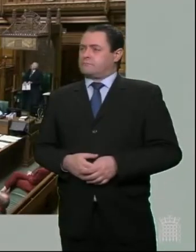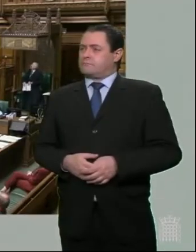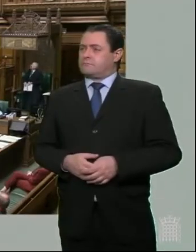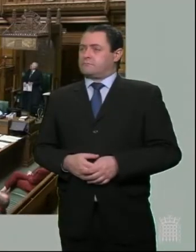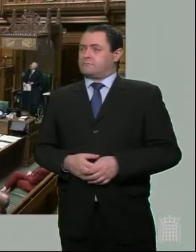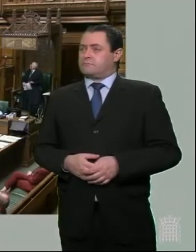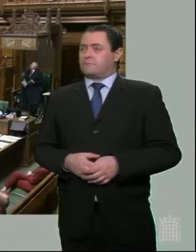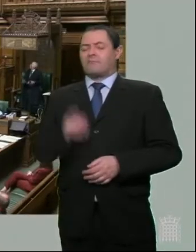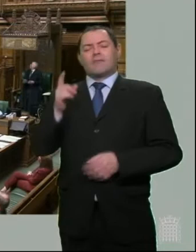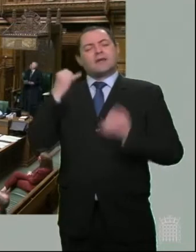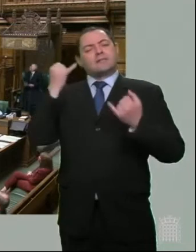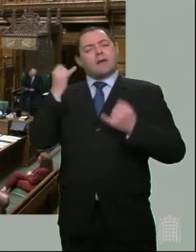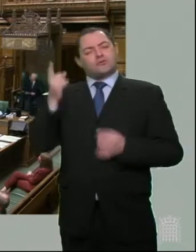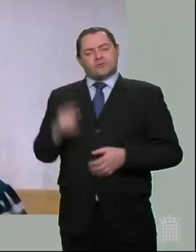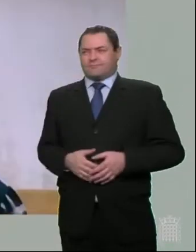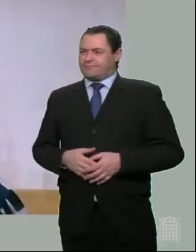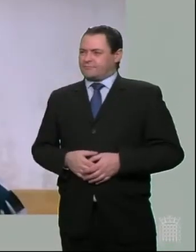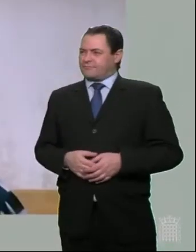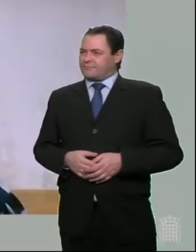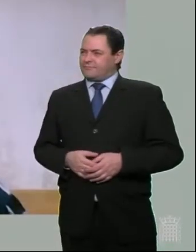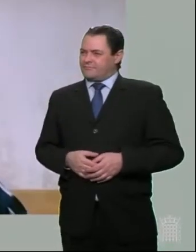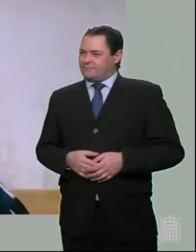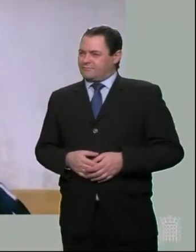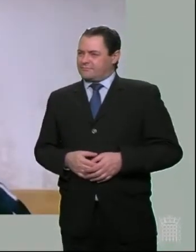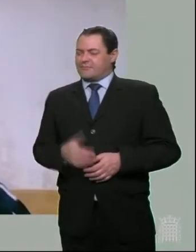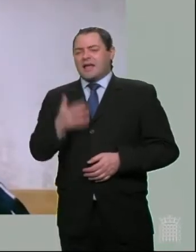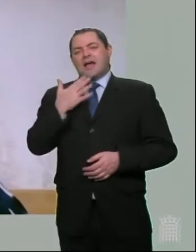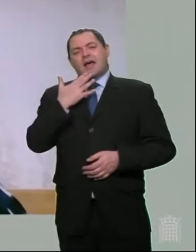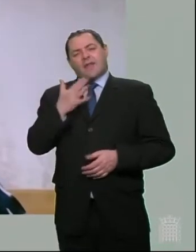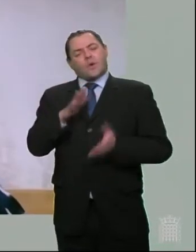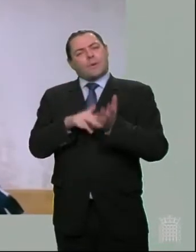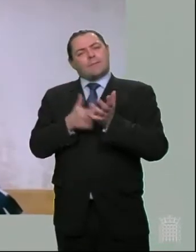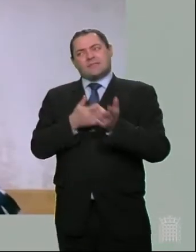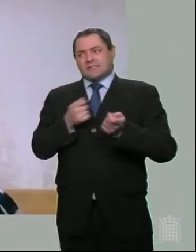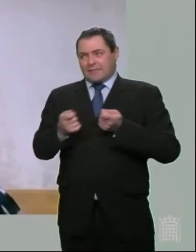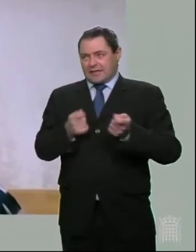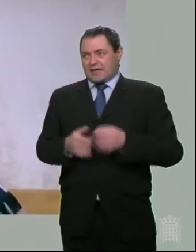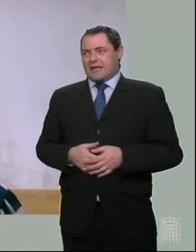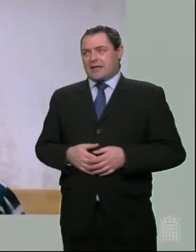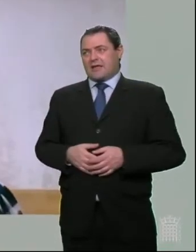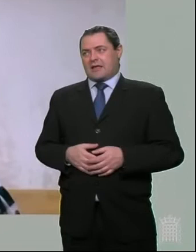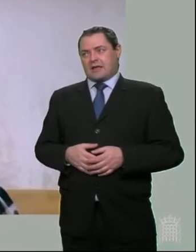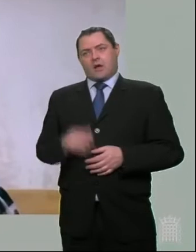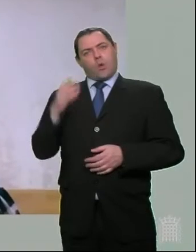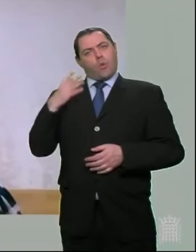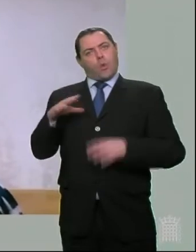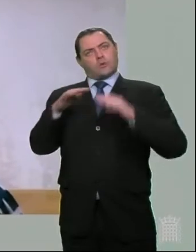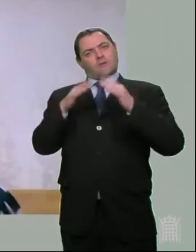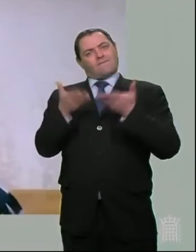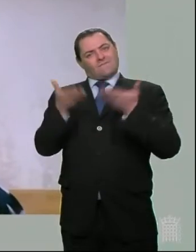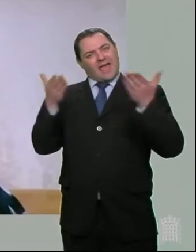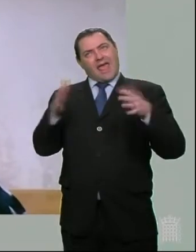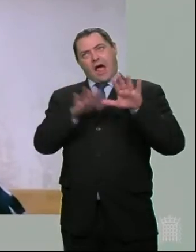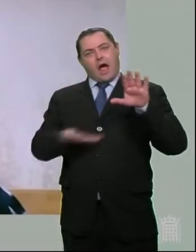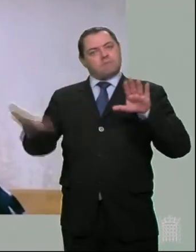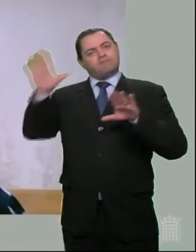Pauline Latham in Derbyshire. Pauline Latham. Thank you, Mr. Speaker. The importance of levelling up to constituencies like mine is